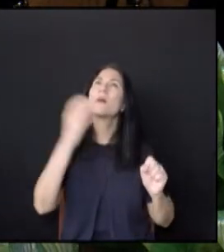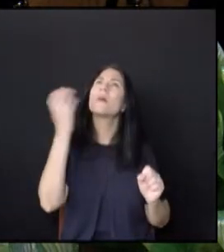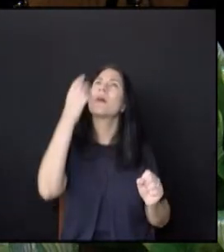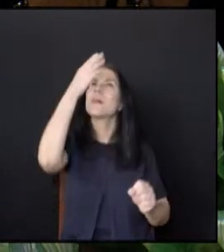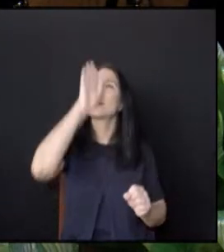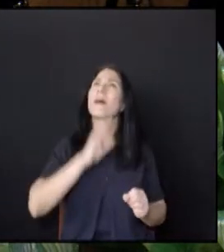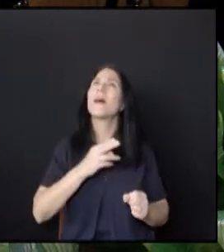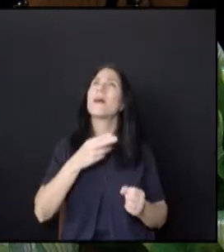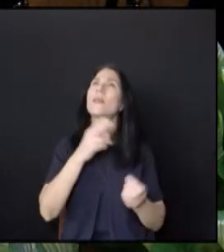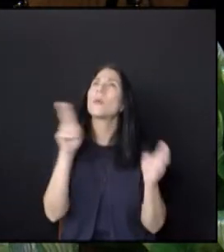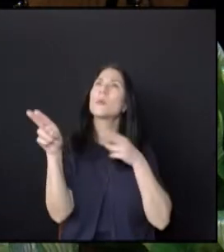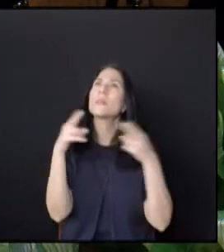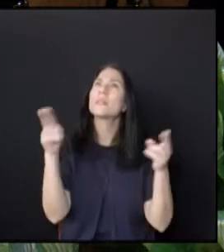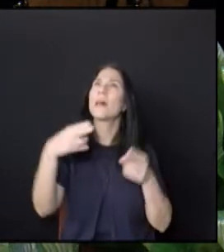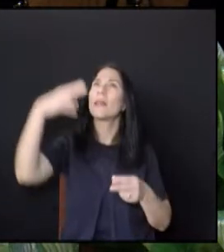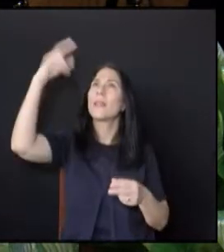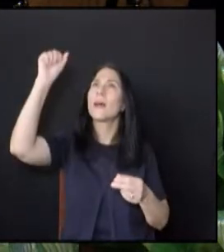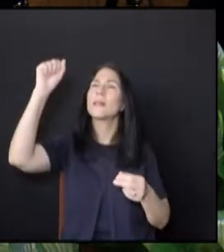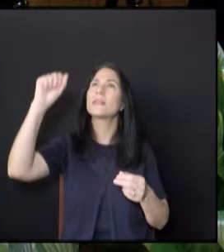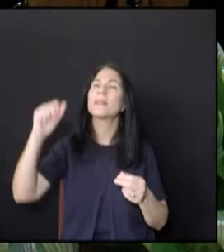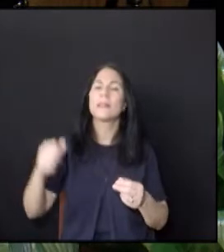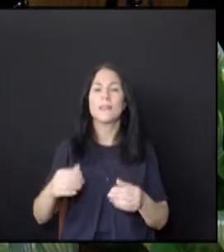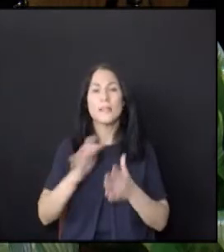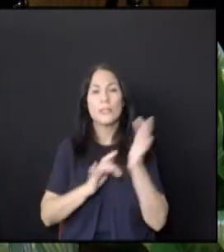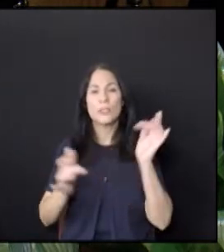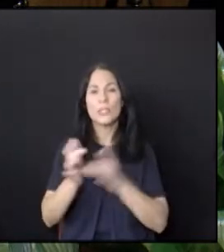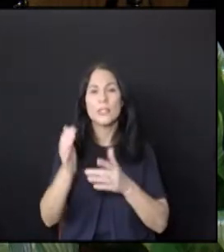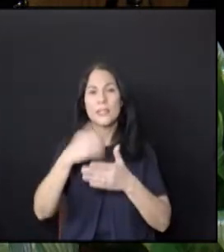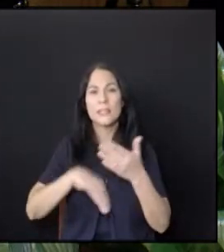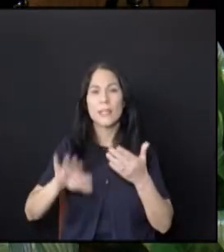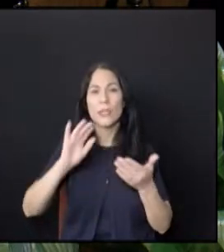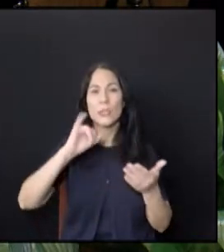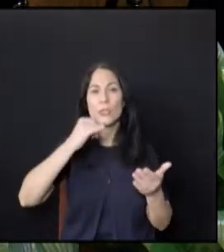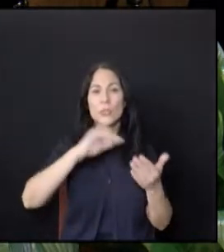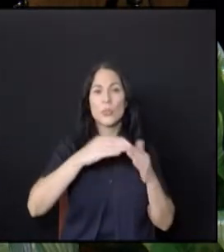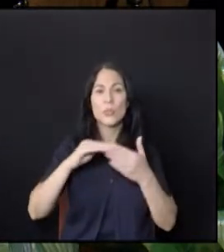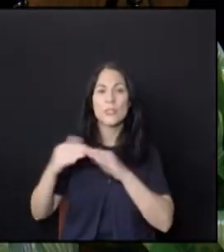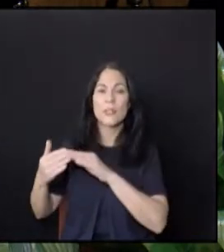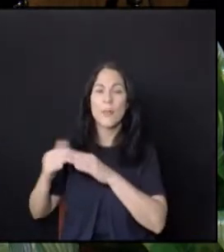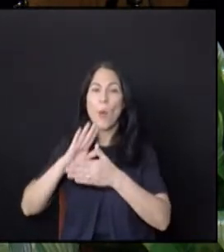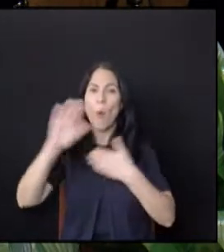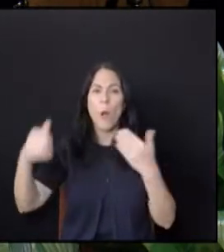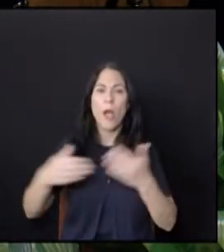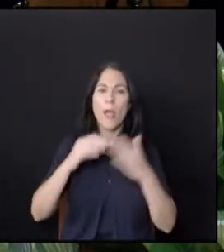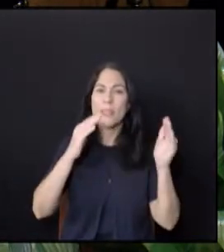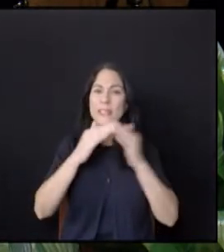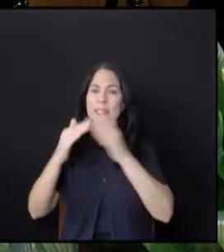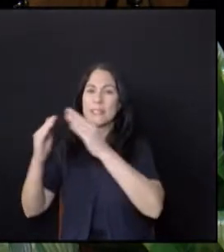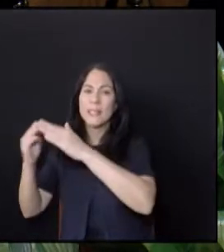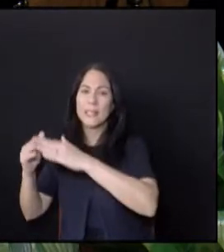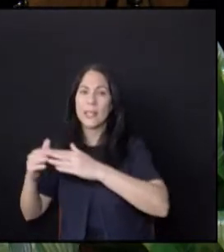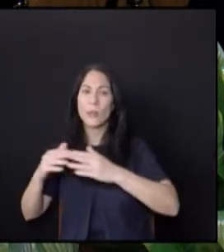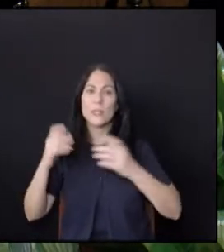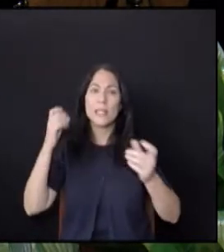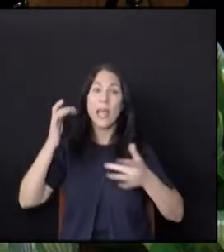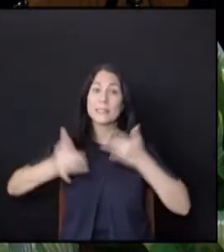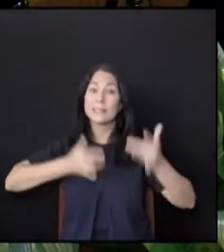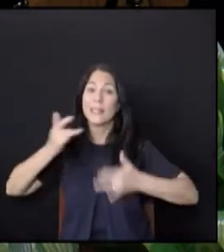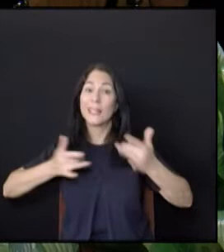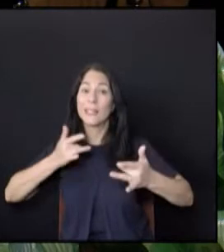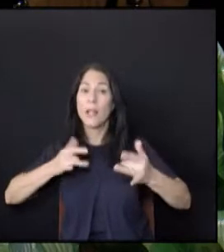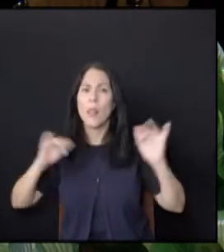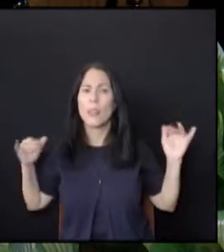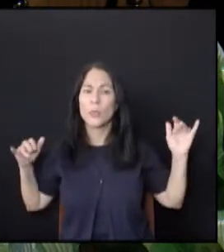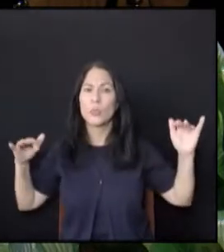highest." And when he entered Jerusalem, the whole city was stirred up. Remember, the crowds are coming with Jesus, according to